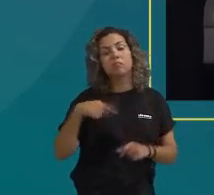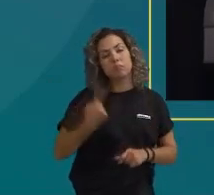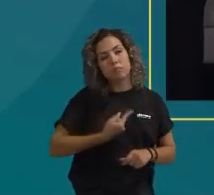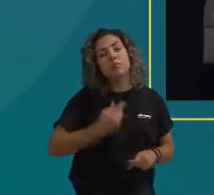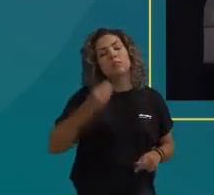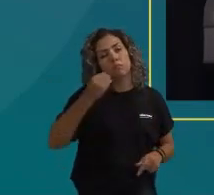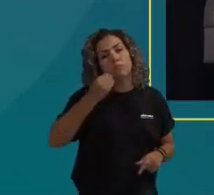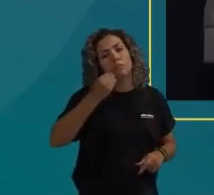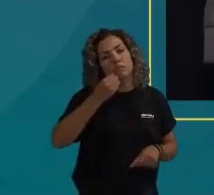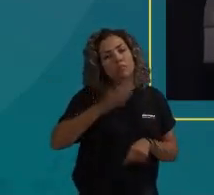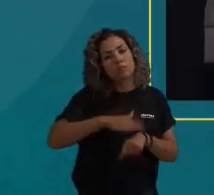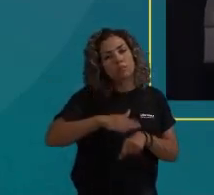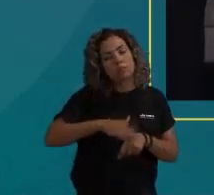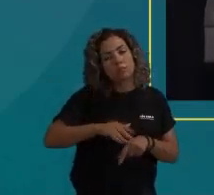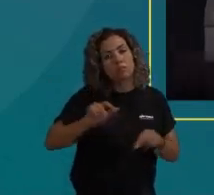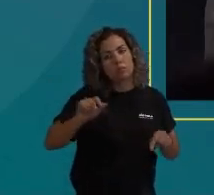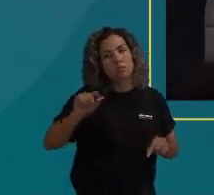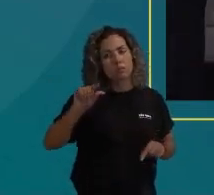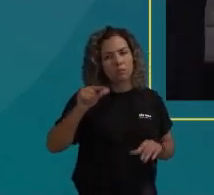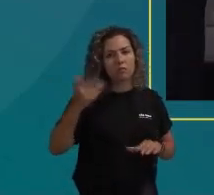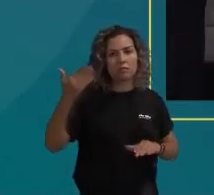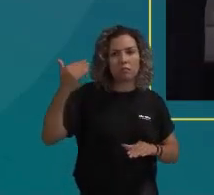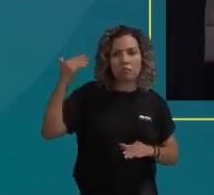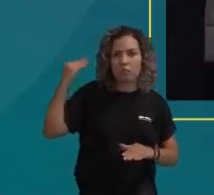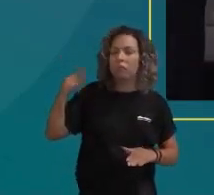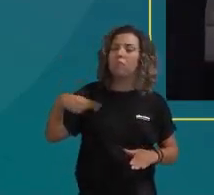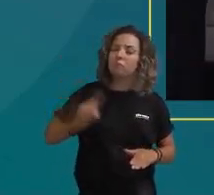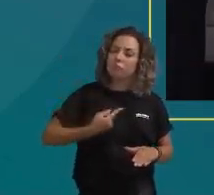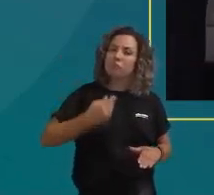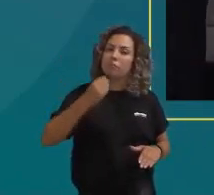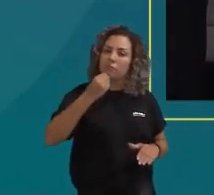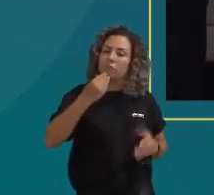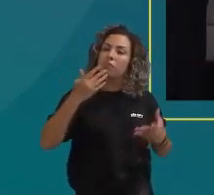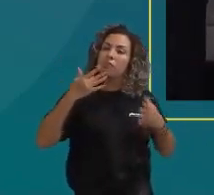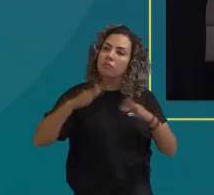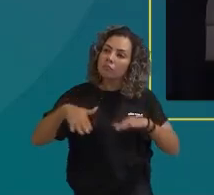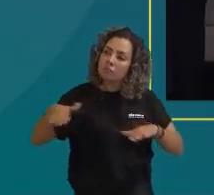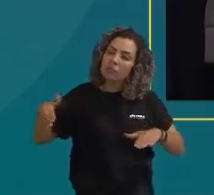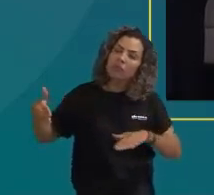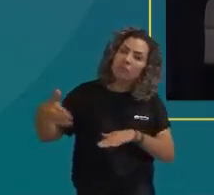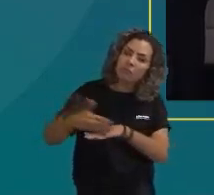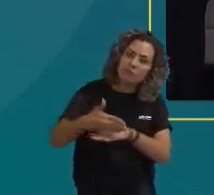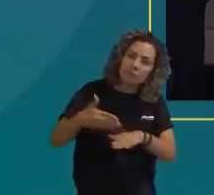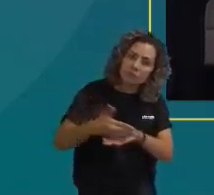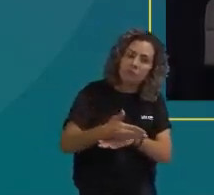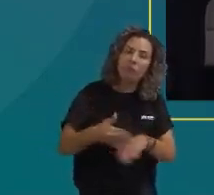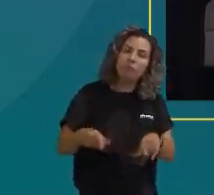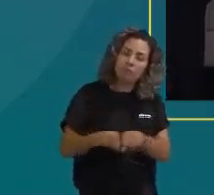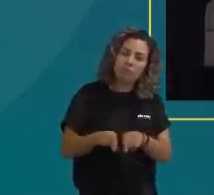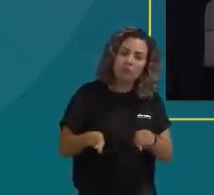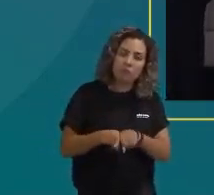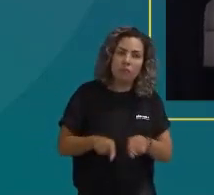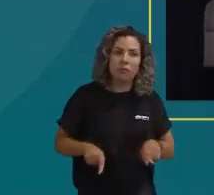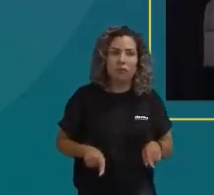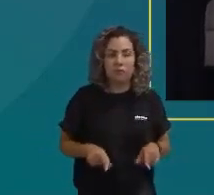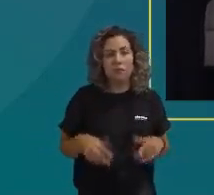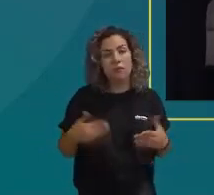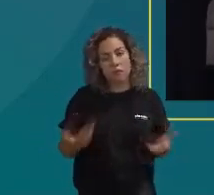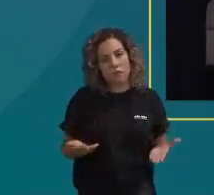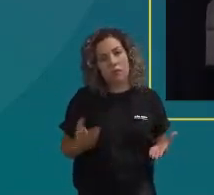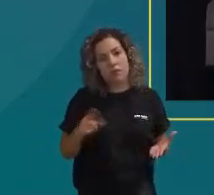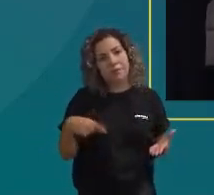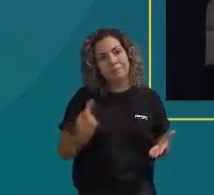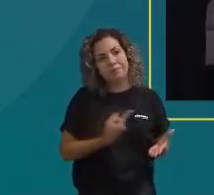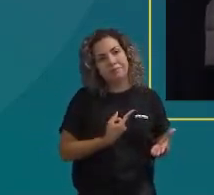also, we were trying to participate the children also in certain competitions wherein they can identify a particular